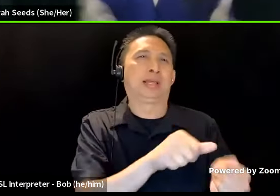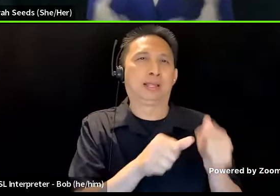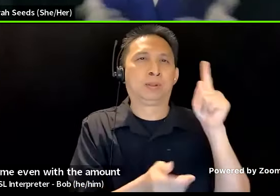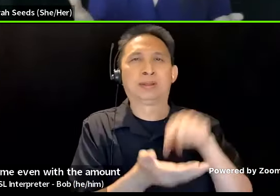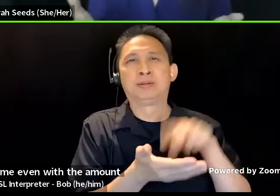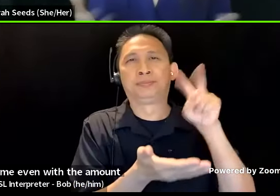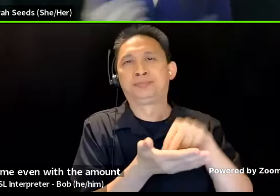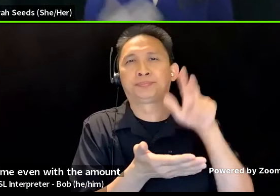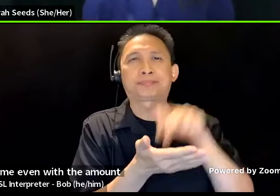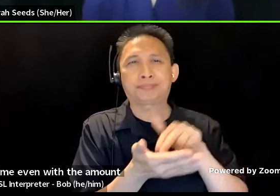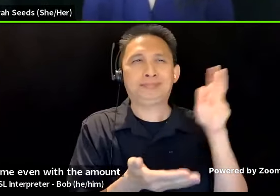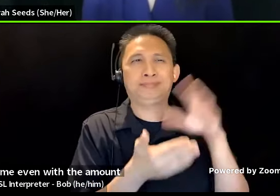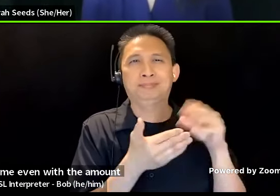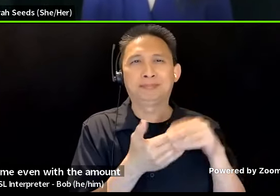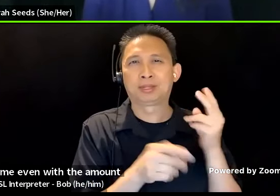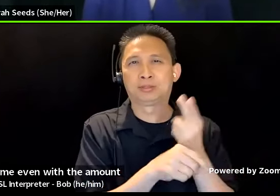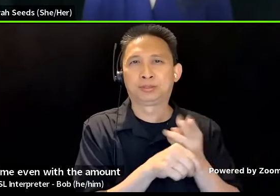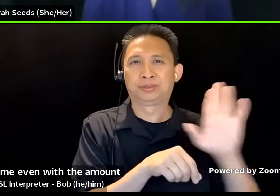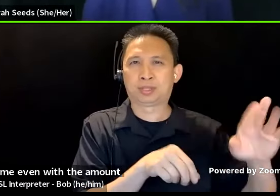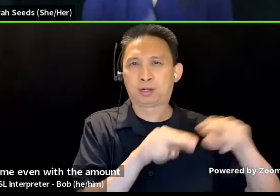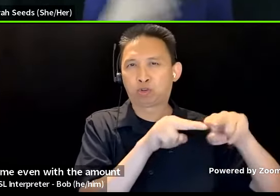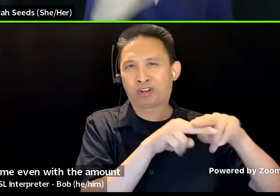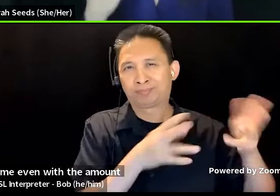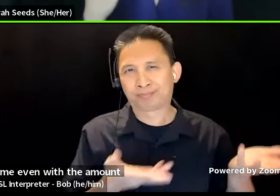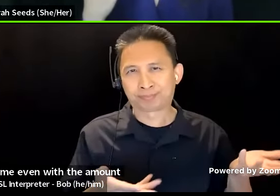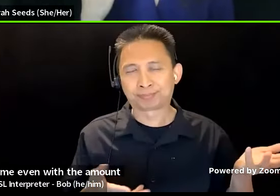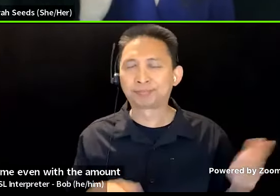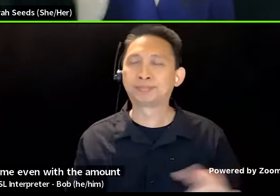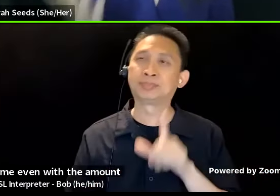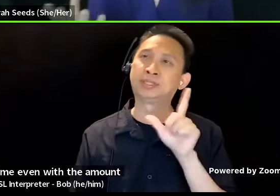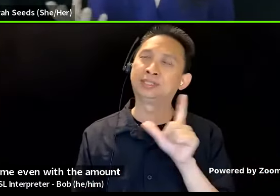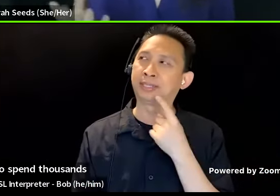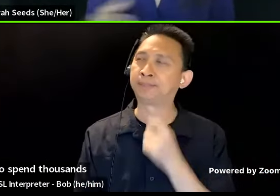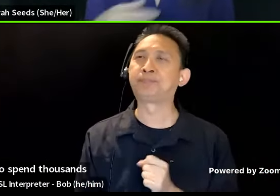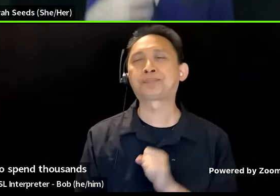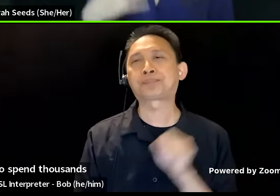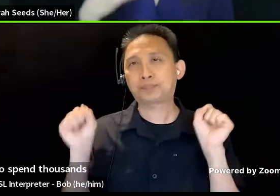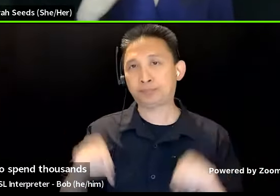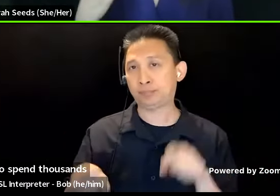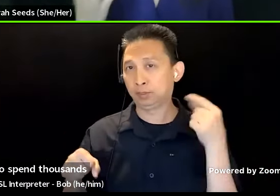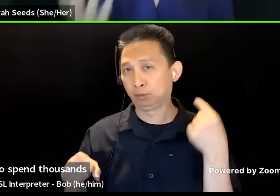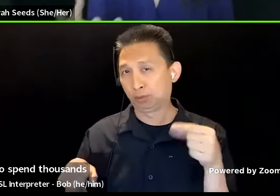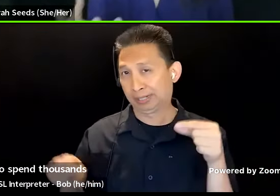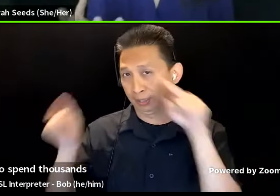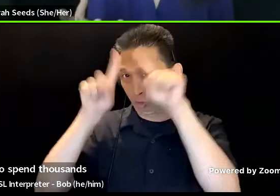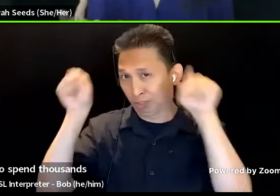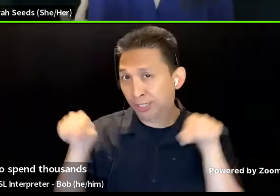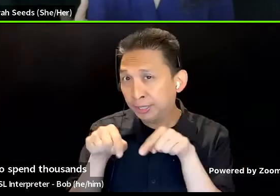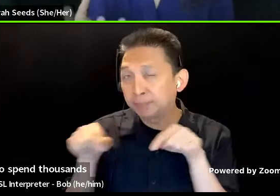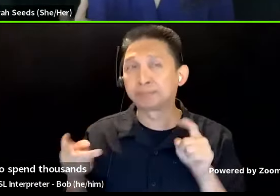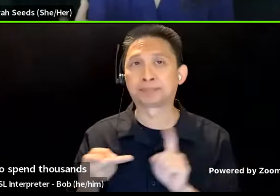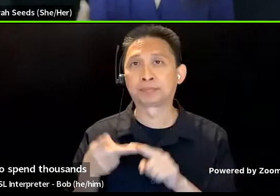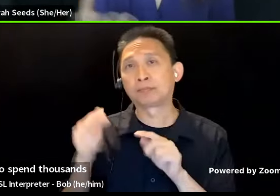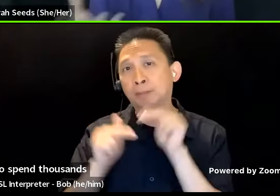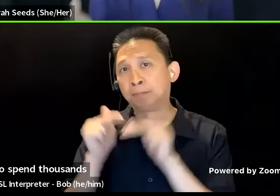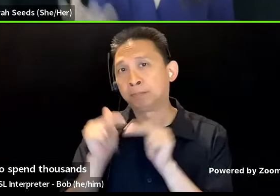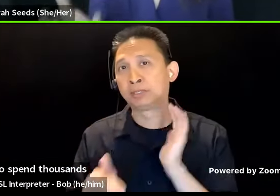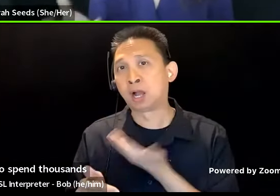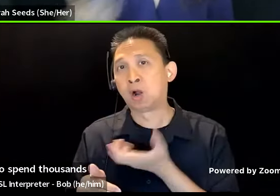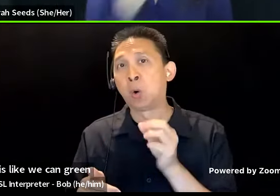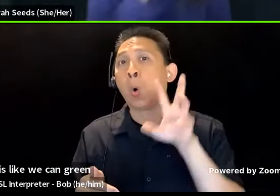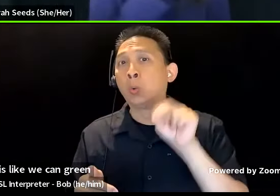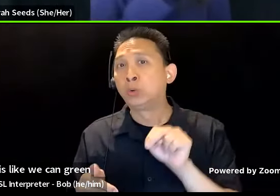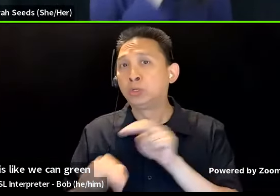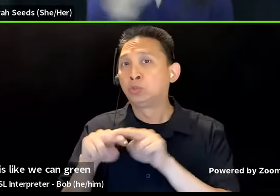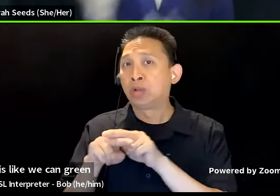day to use this train. So then Lindsay was like, we could green screen, we could build our own like cool train